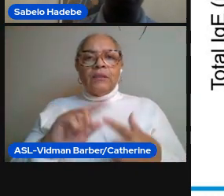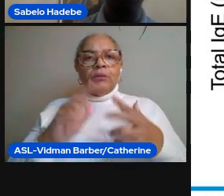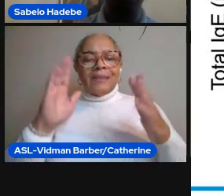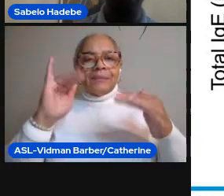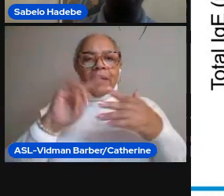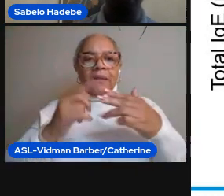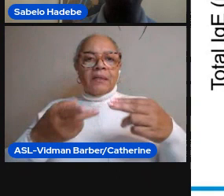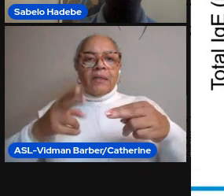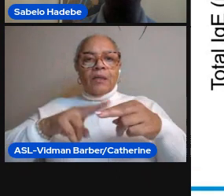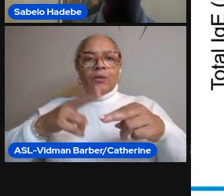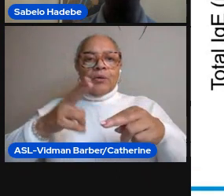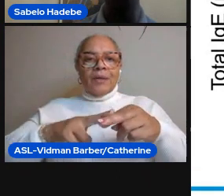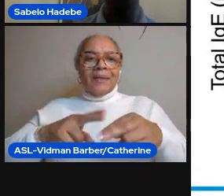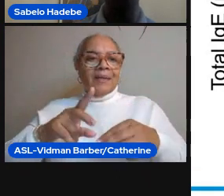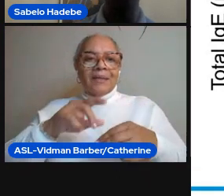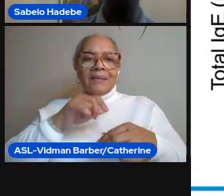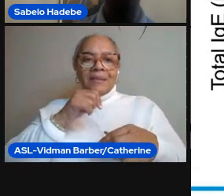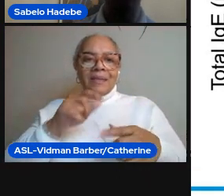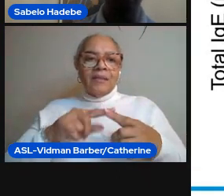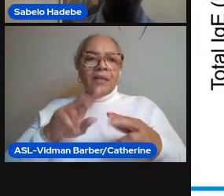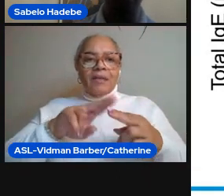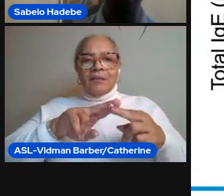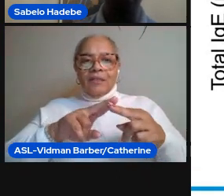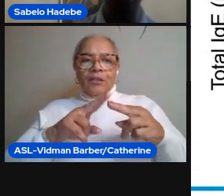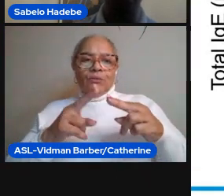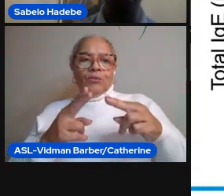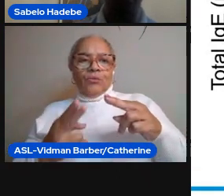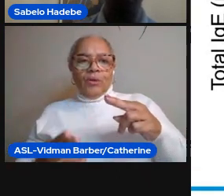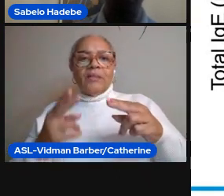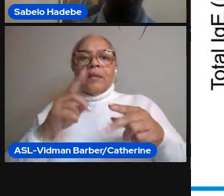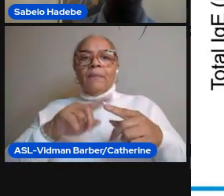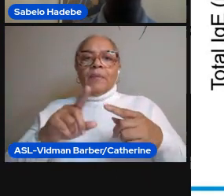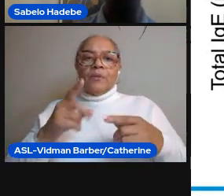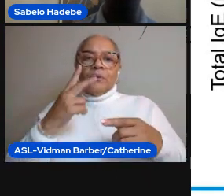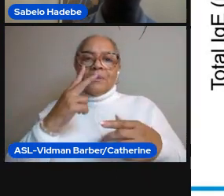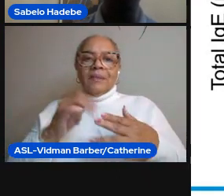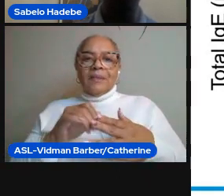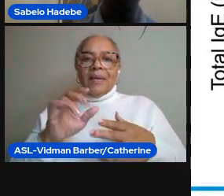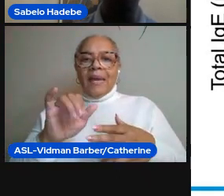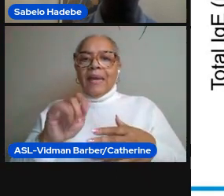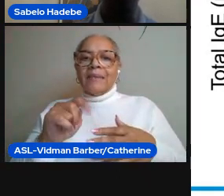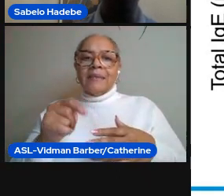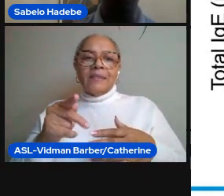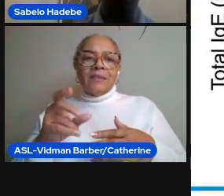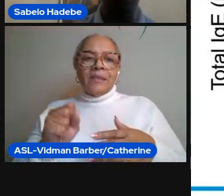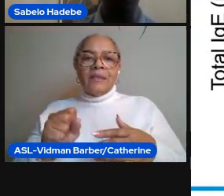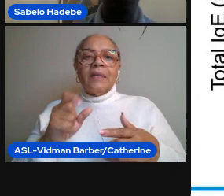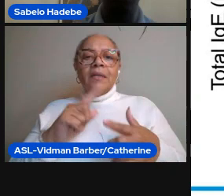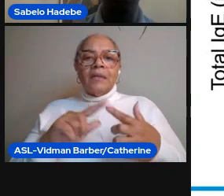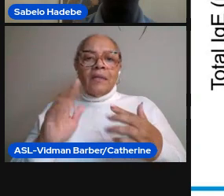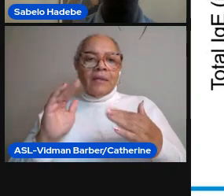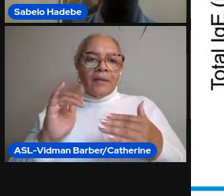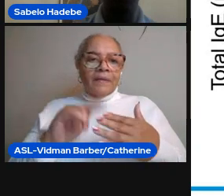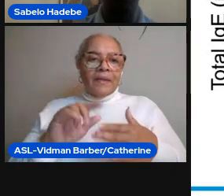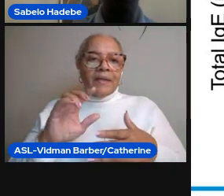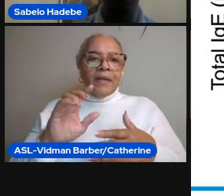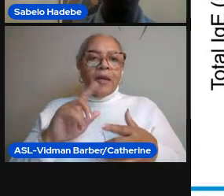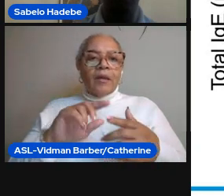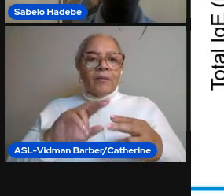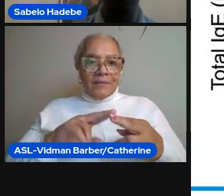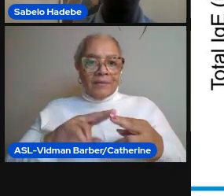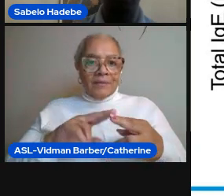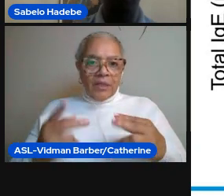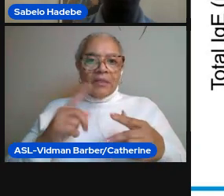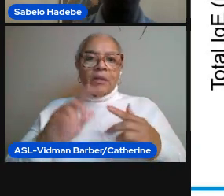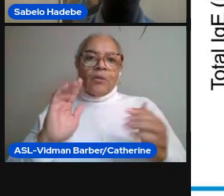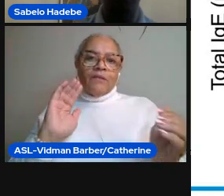actually not, it is decreased. Also antigen-specific or house dust mite-specific IgE is also decreased. So if you compare,